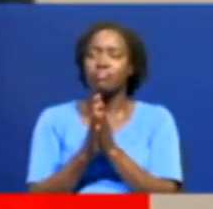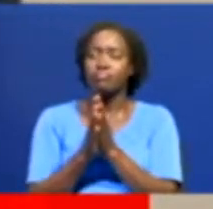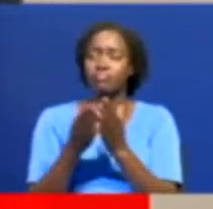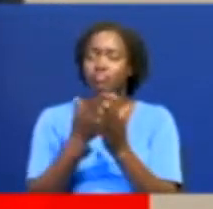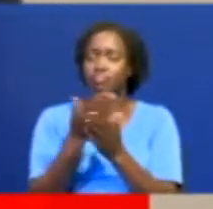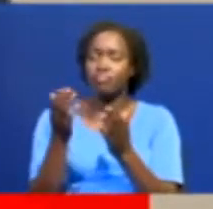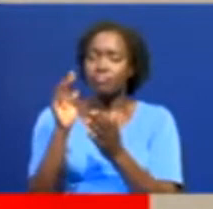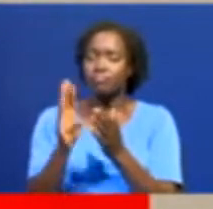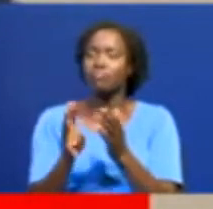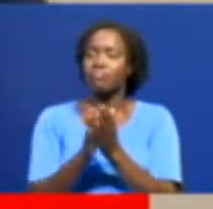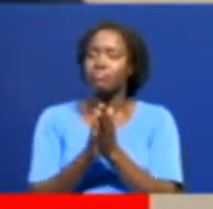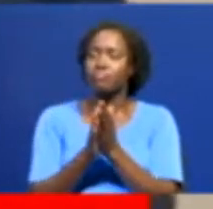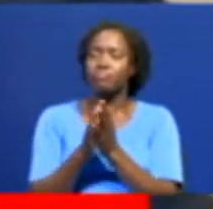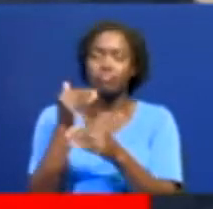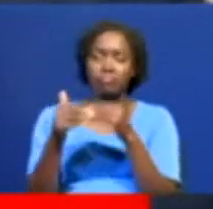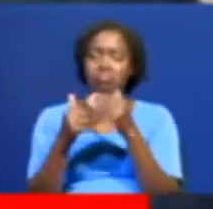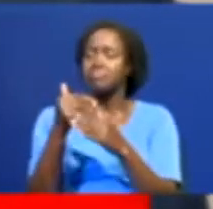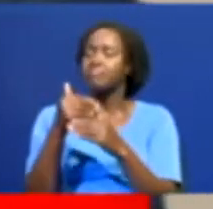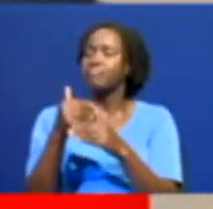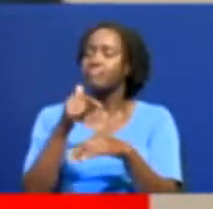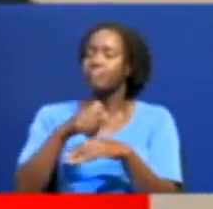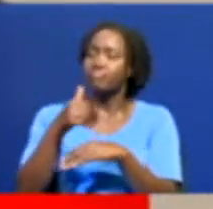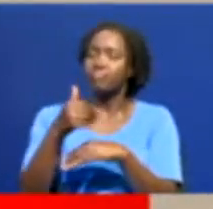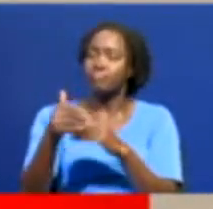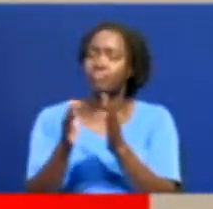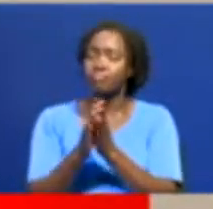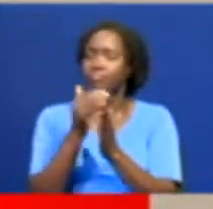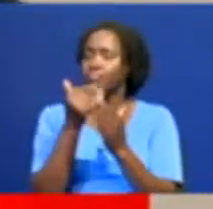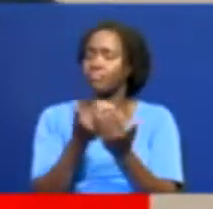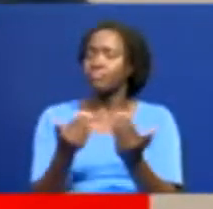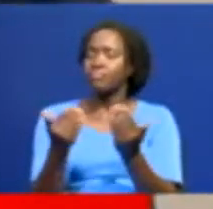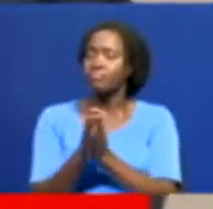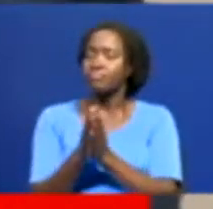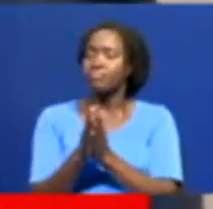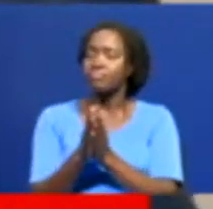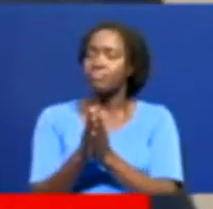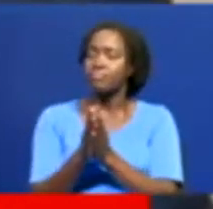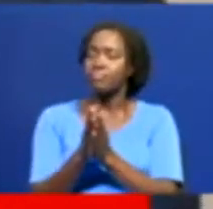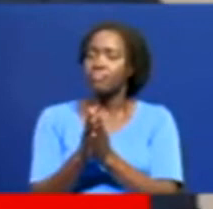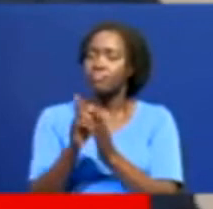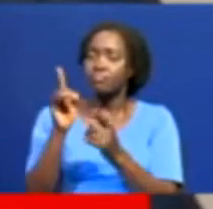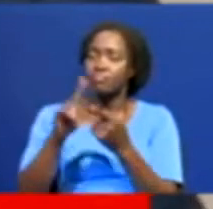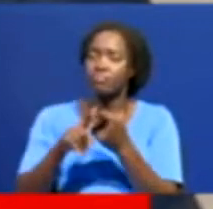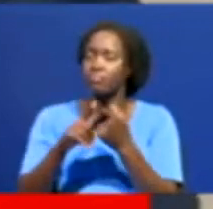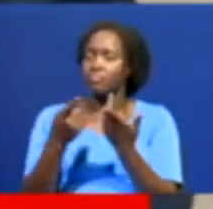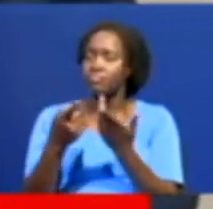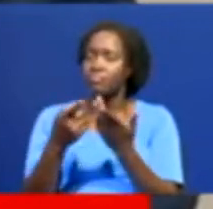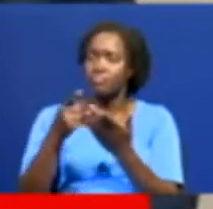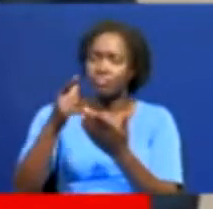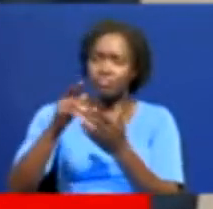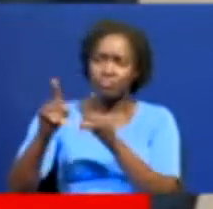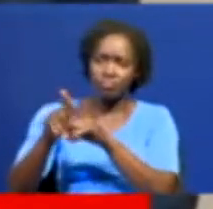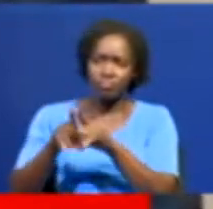of construction. One thing also we should note, apart from the four walls and the roof, we'll also be creating jobs to our